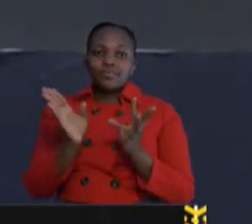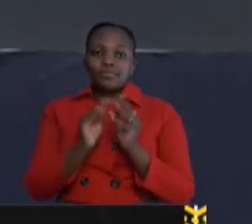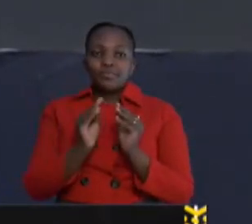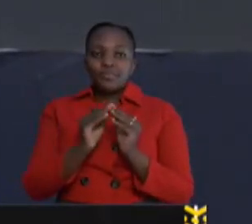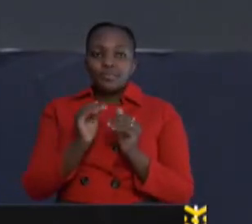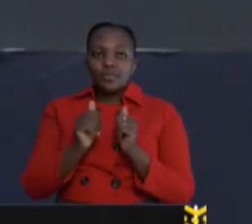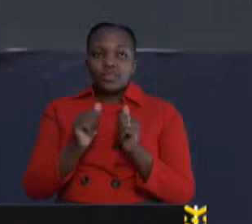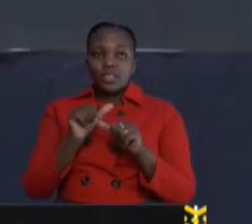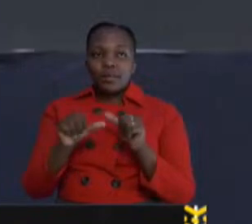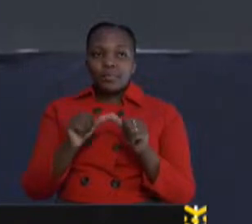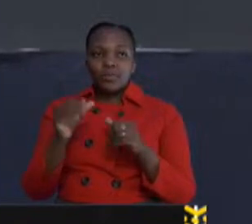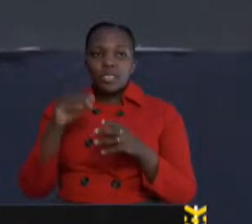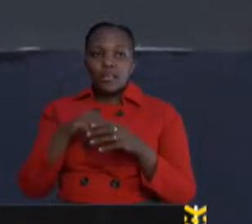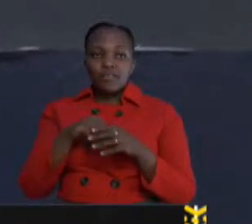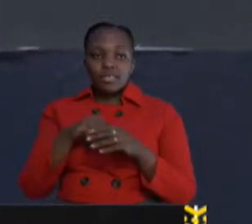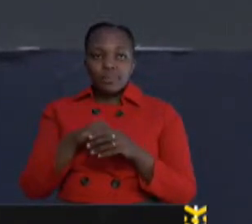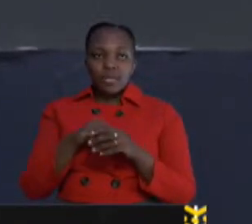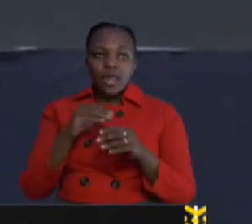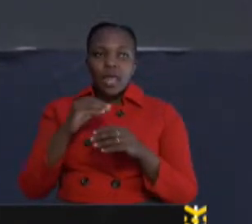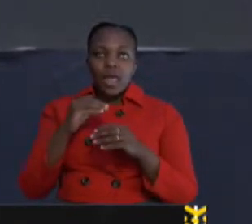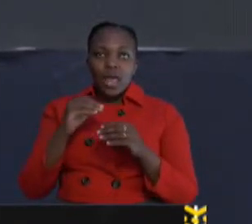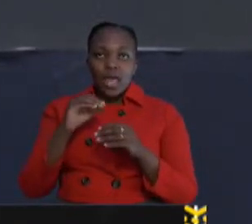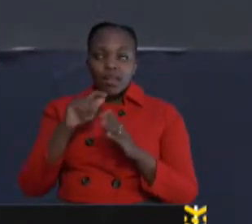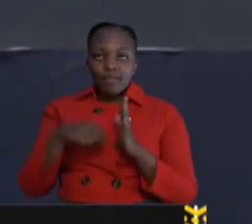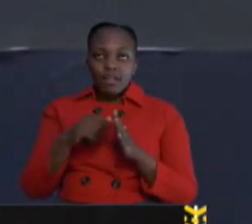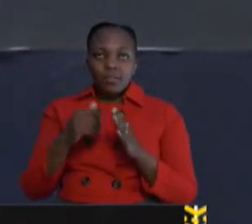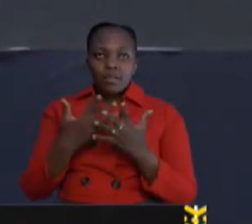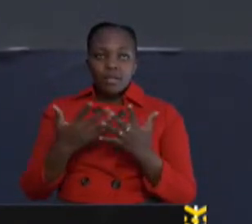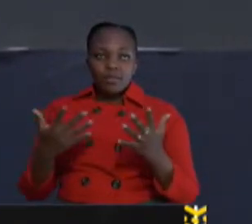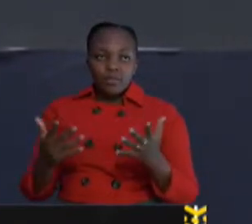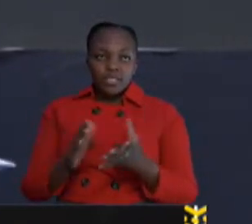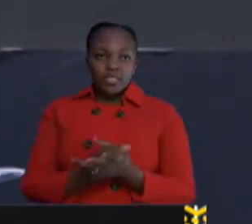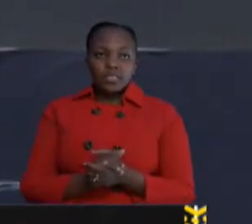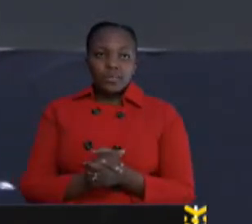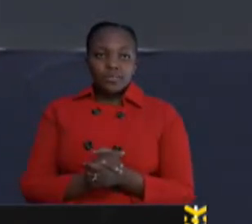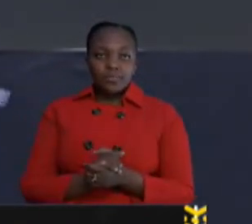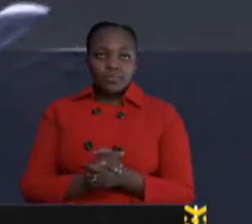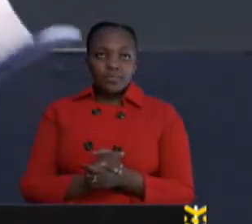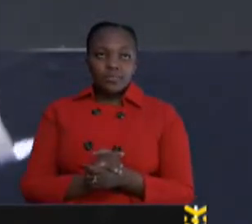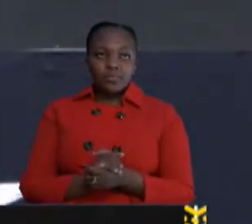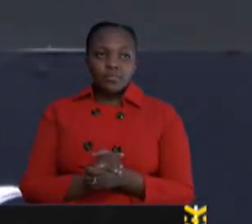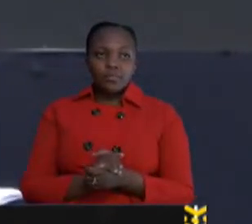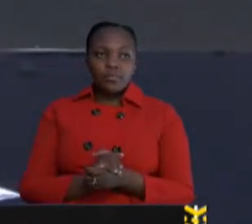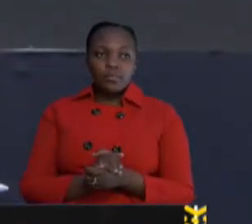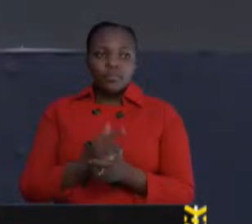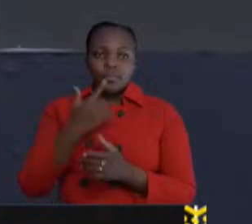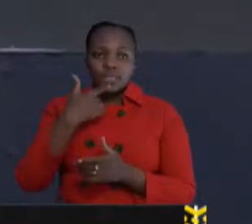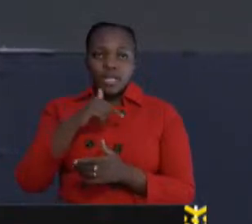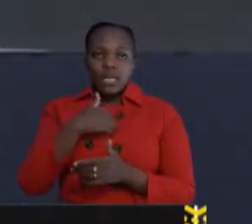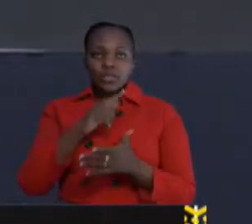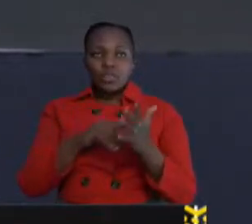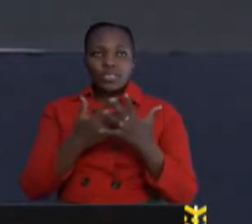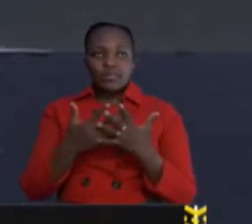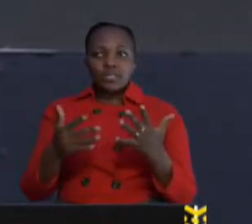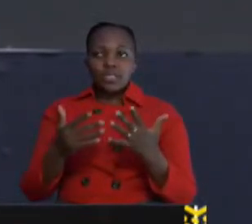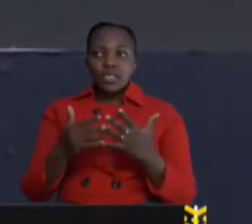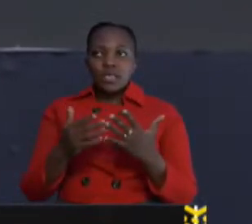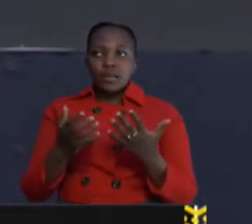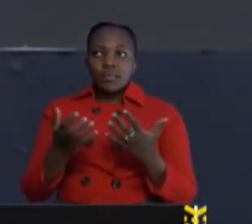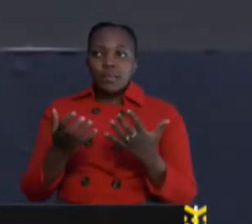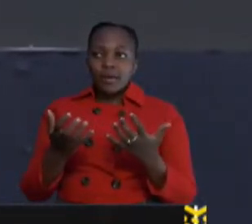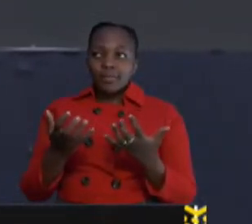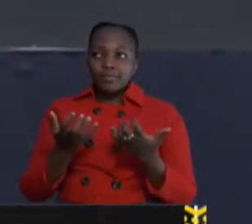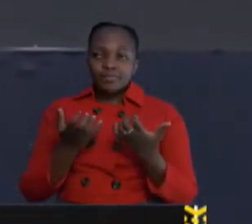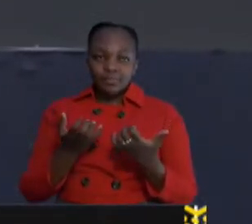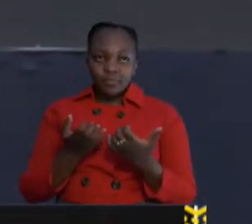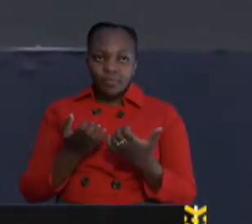which is all about investment in film infrastructure. How do you get that money in? What infrastructure is needed? That happens in 10